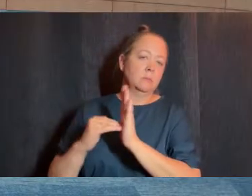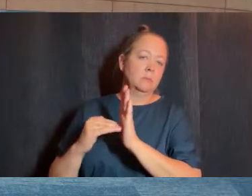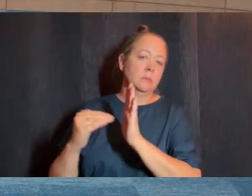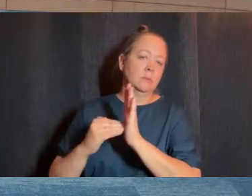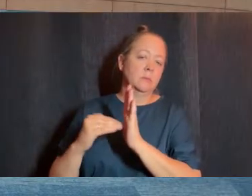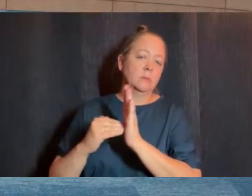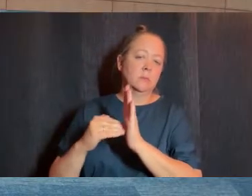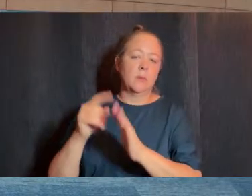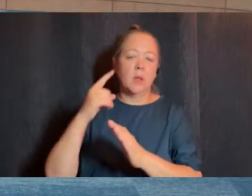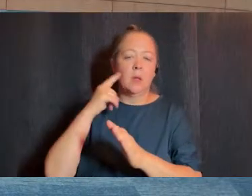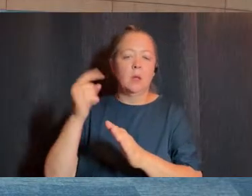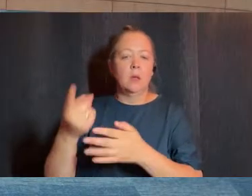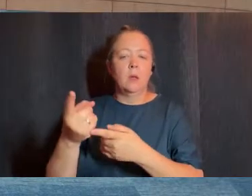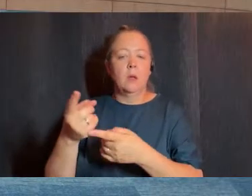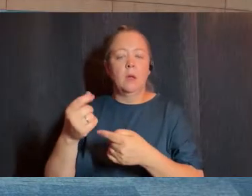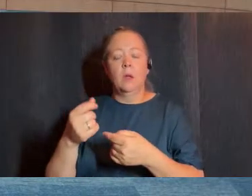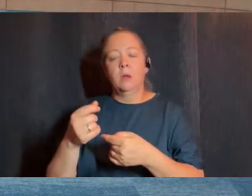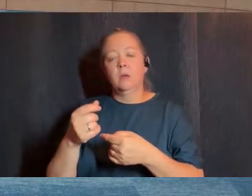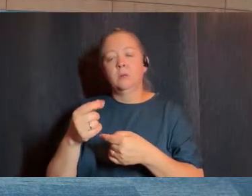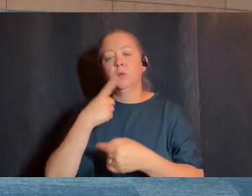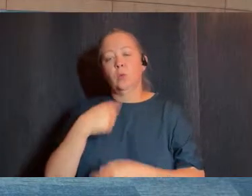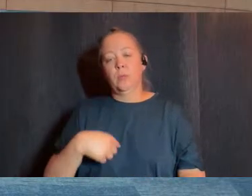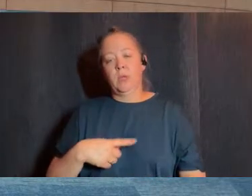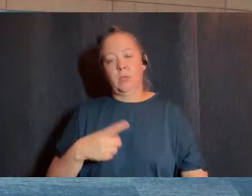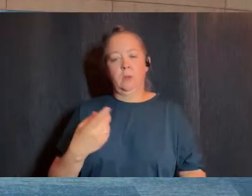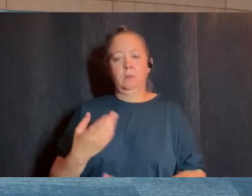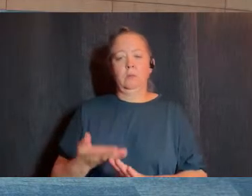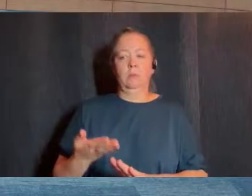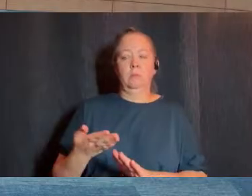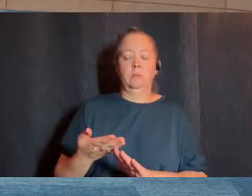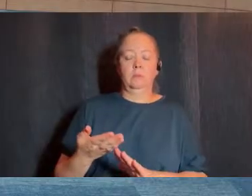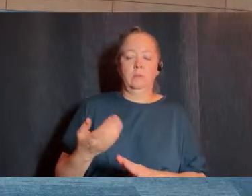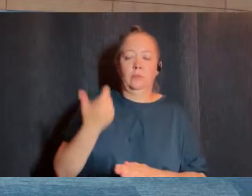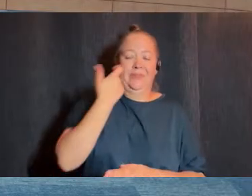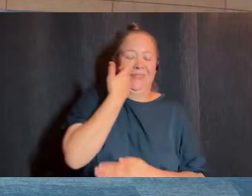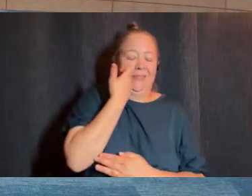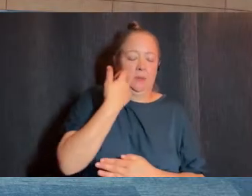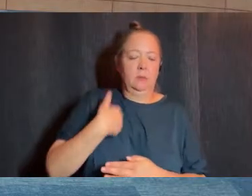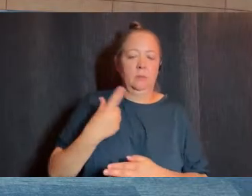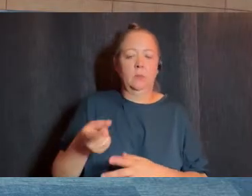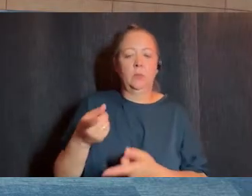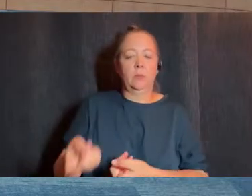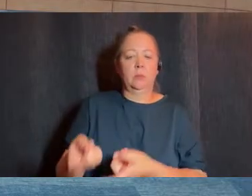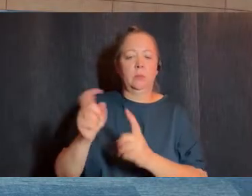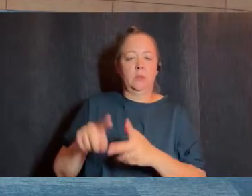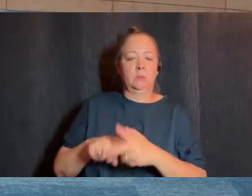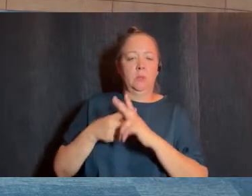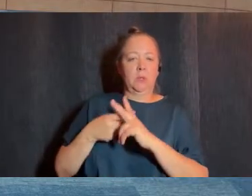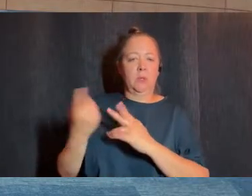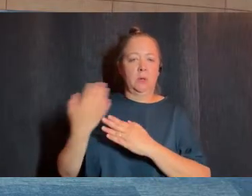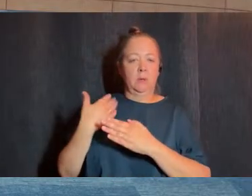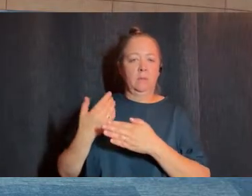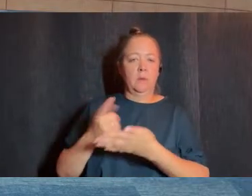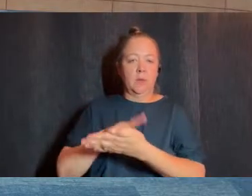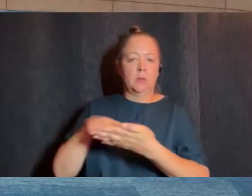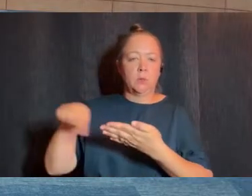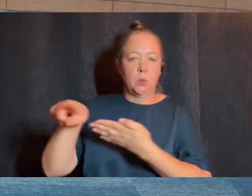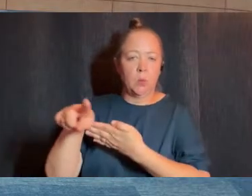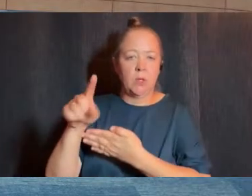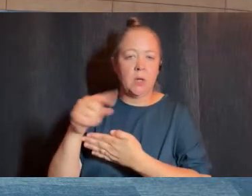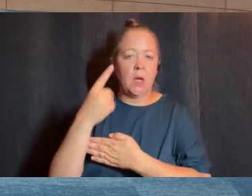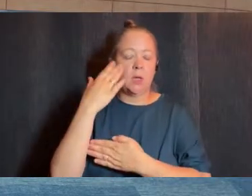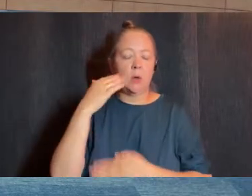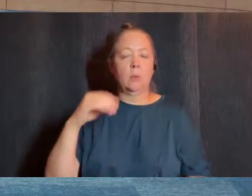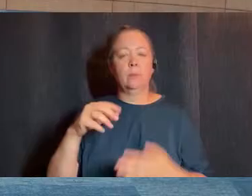at the beginning part of next week. I know that we do have, Mr. Galloway has requested a meeting with the